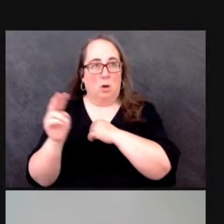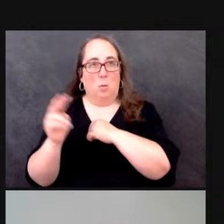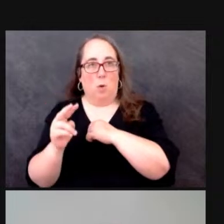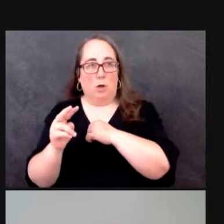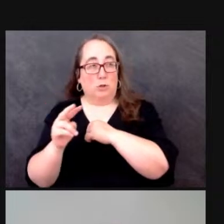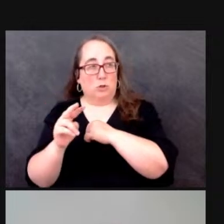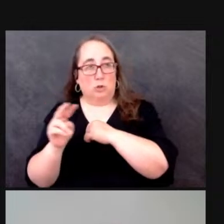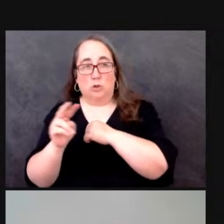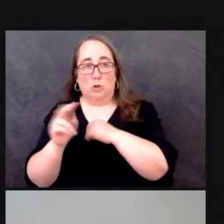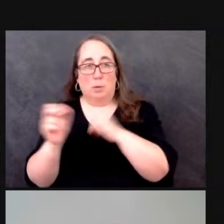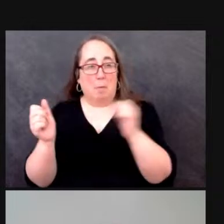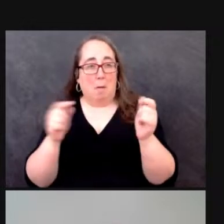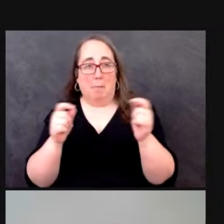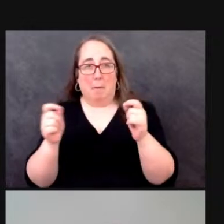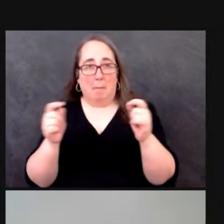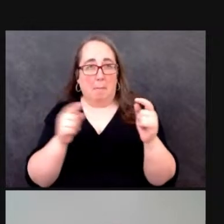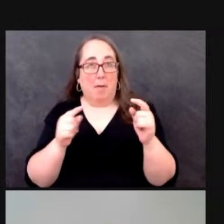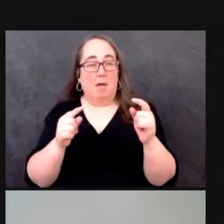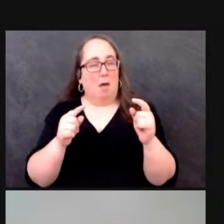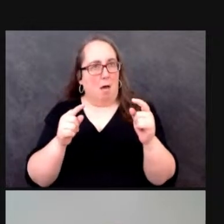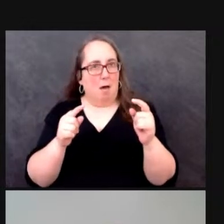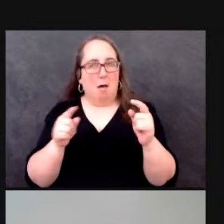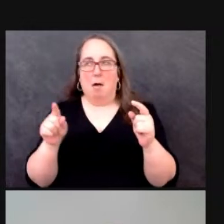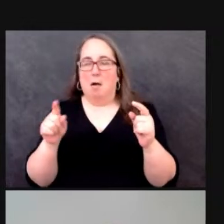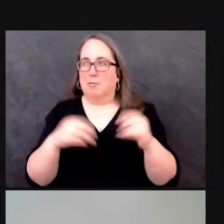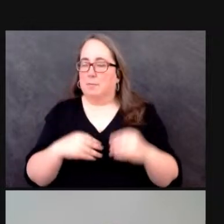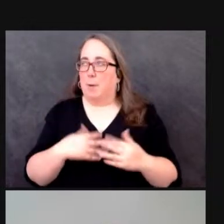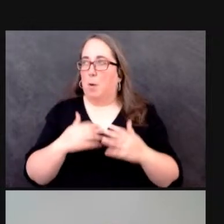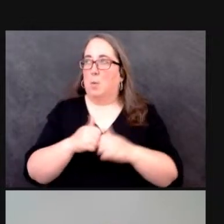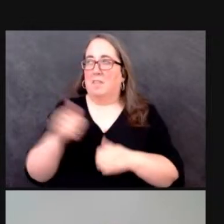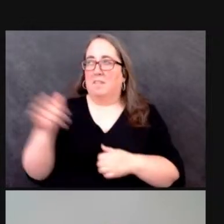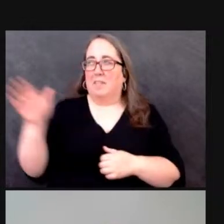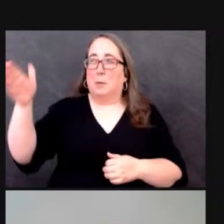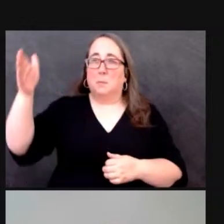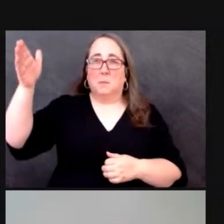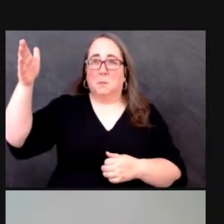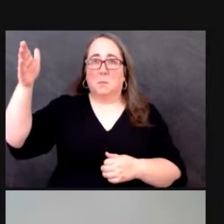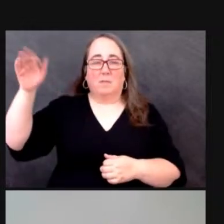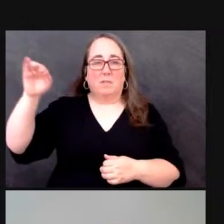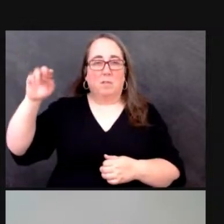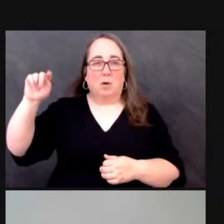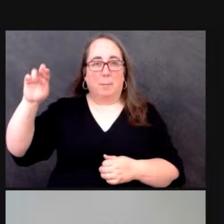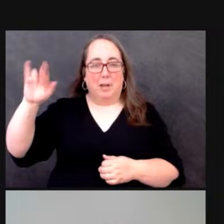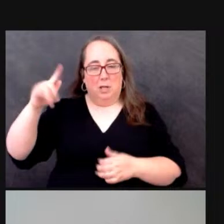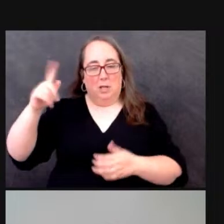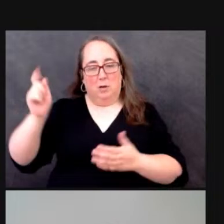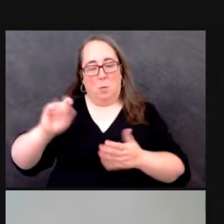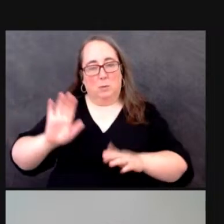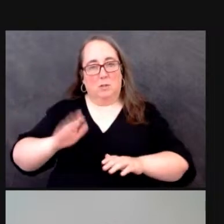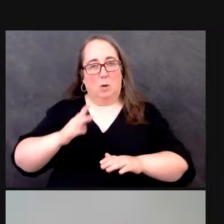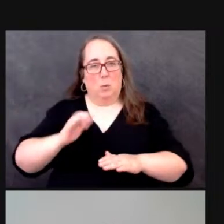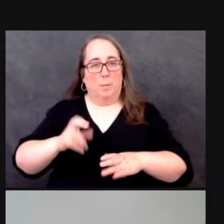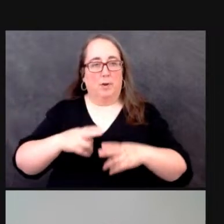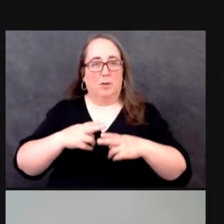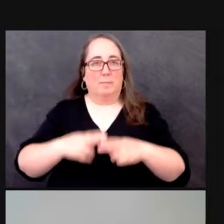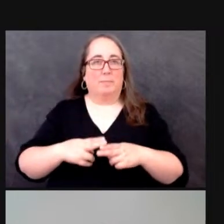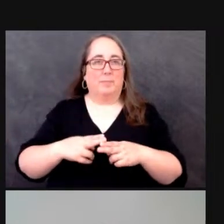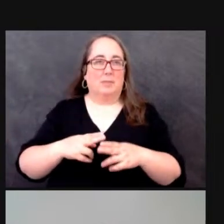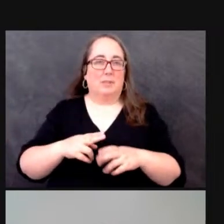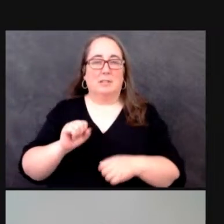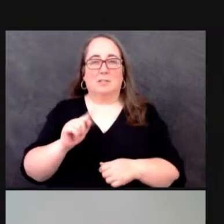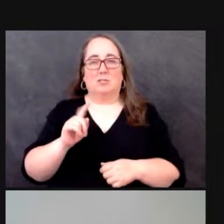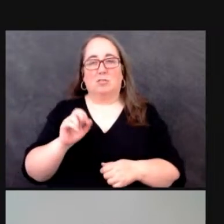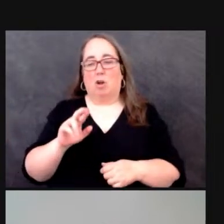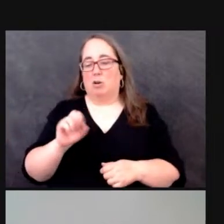afar. Inspired by the resilience of the American flag over Fort McHenry, Key penned a song that would later be known as the Star-Spangled